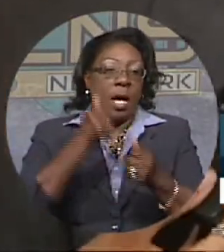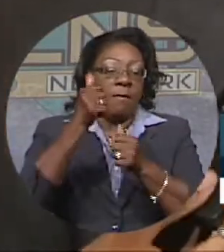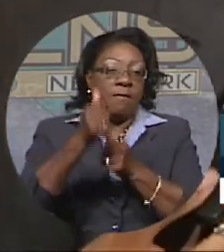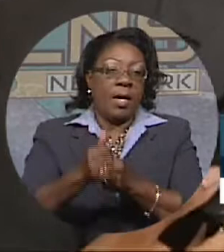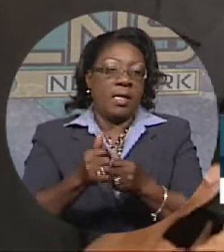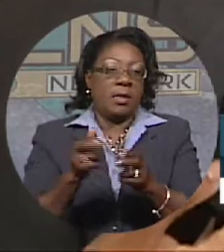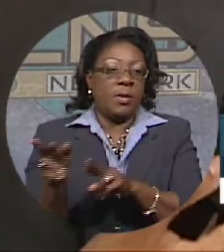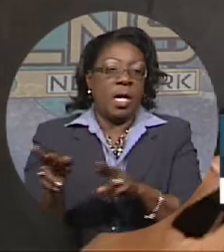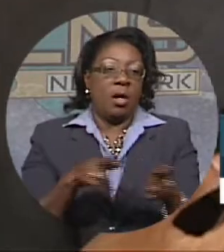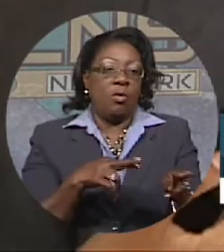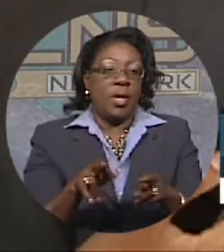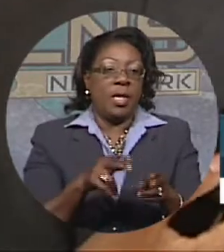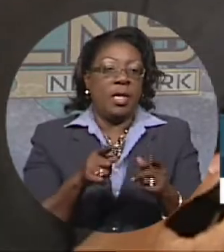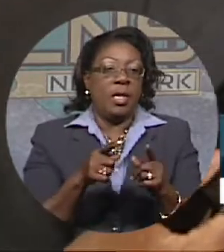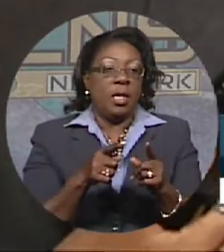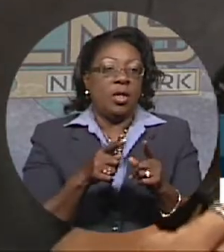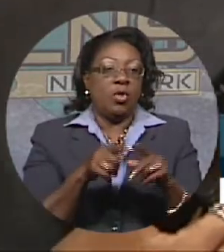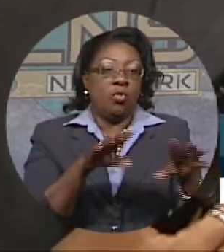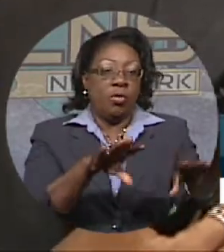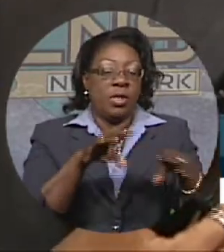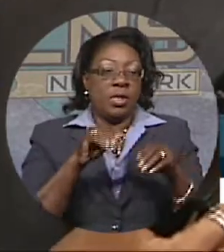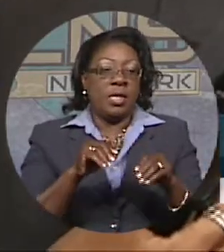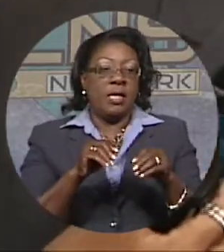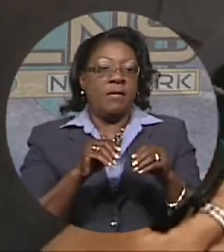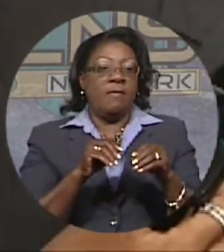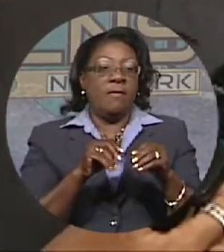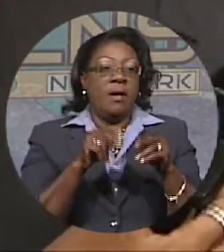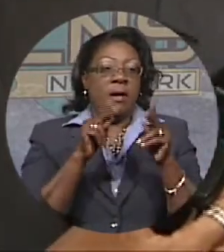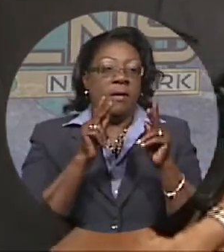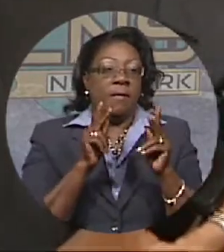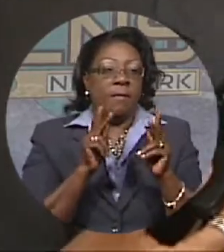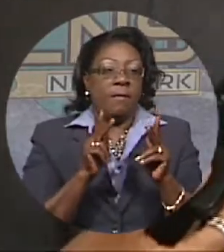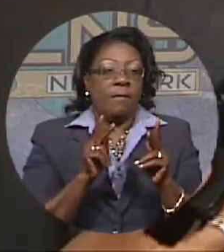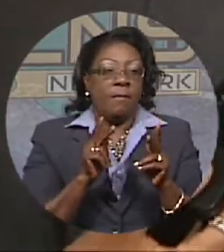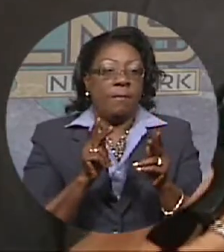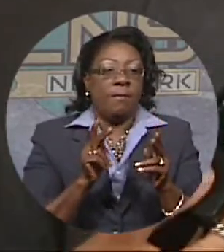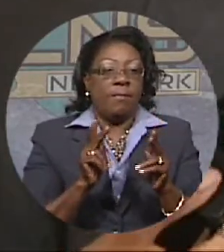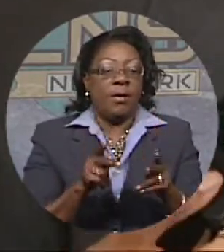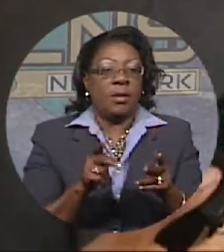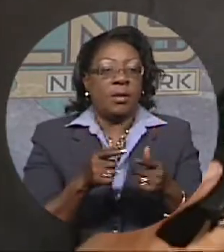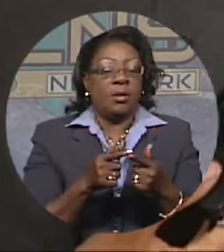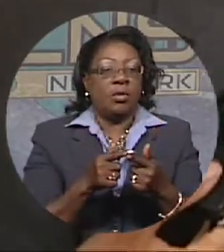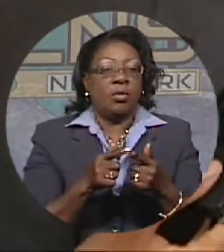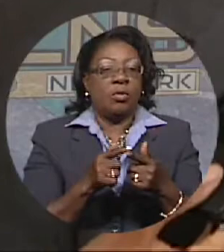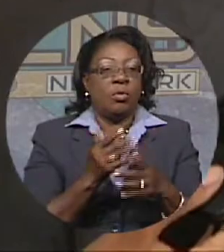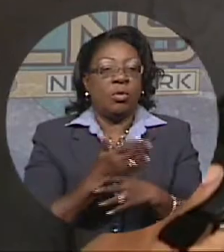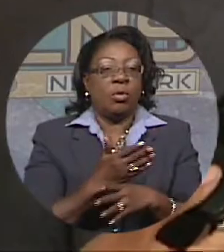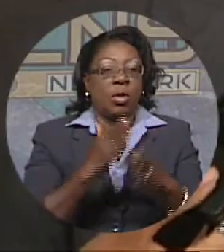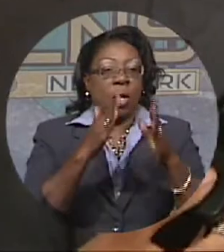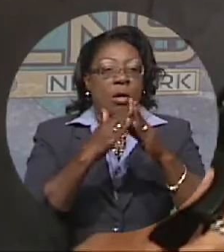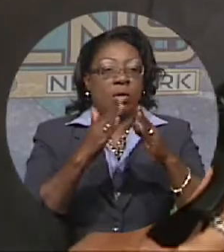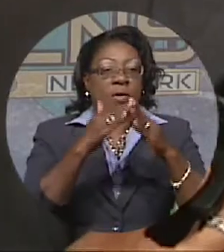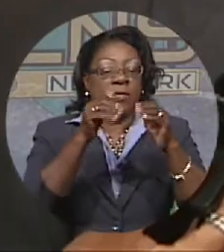the legislation to receive passage through the House of Assembly and to go on to the